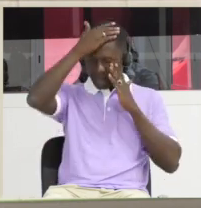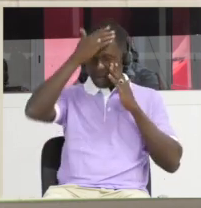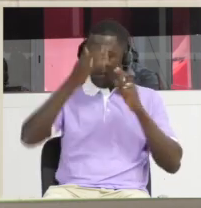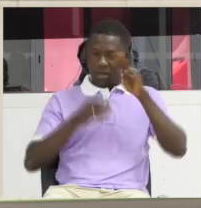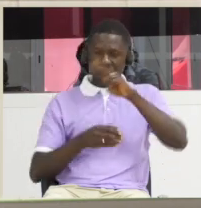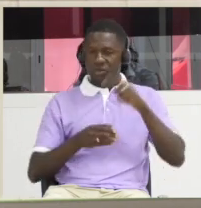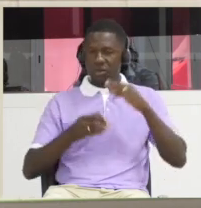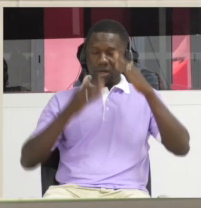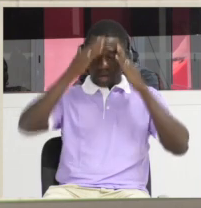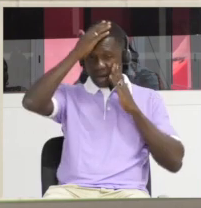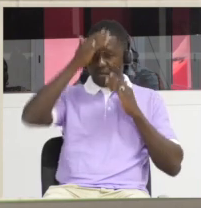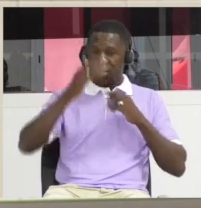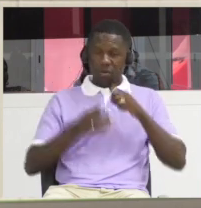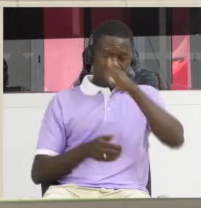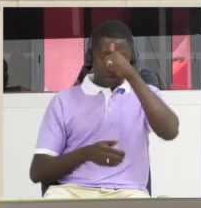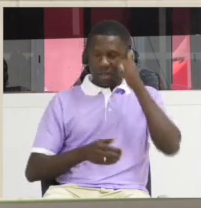Normally,